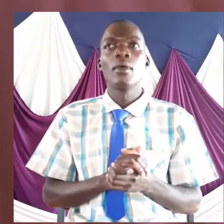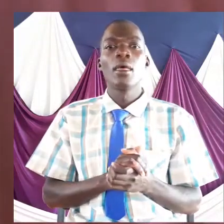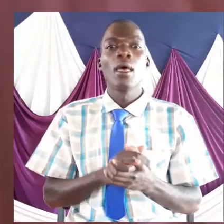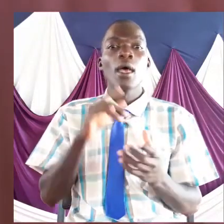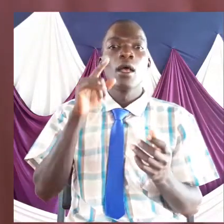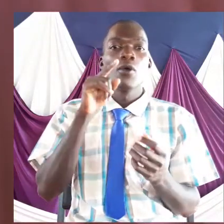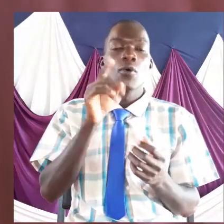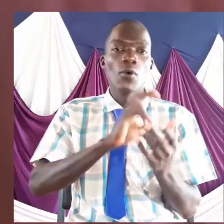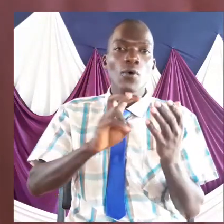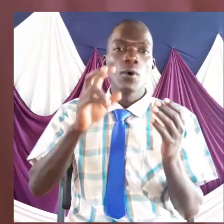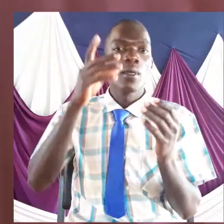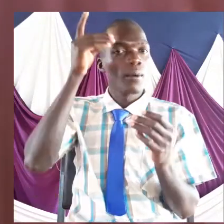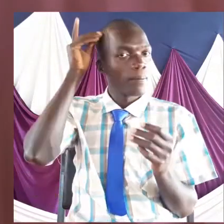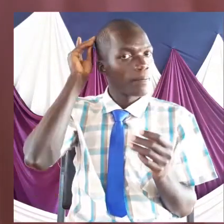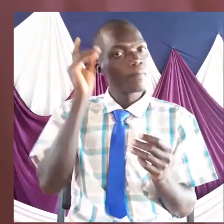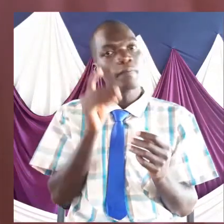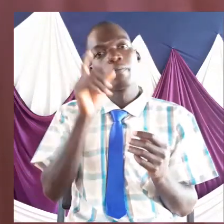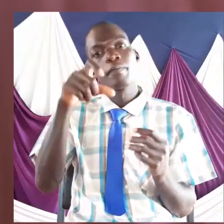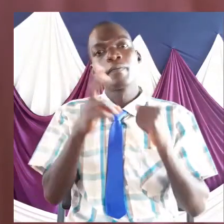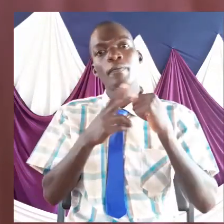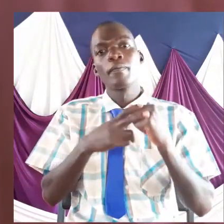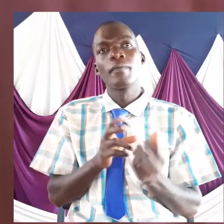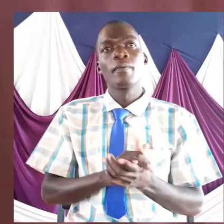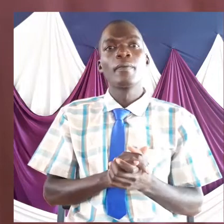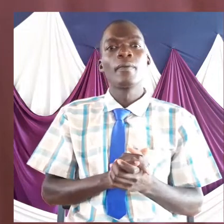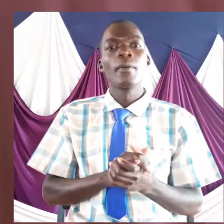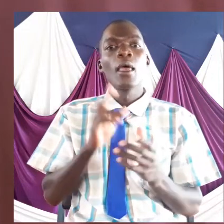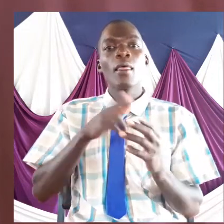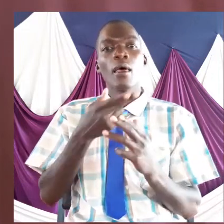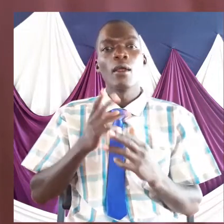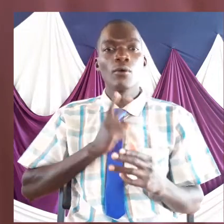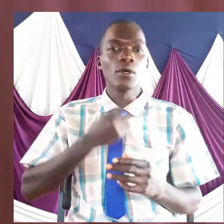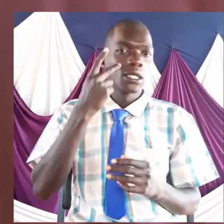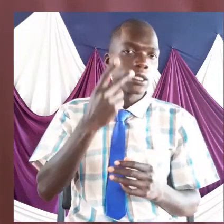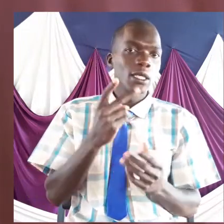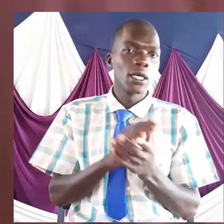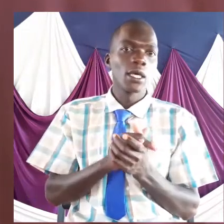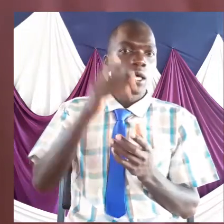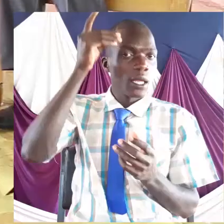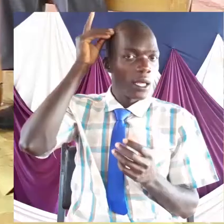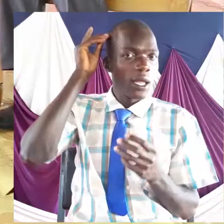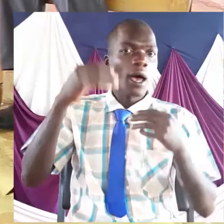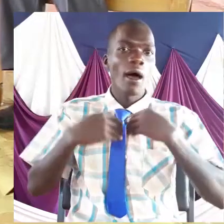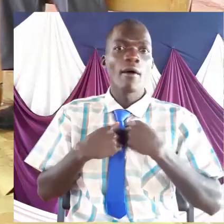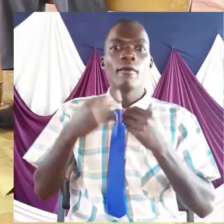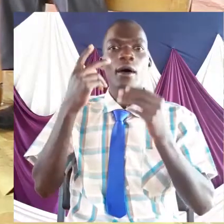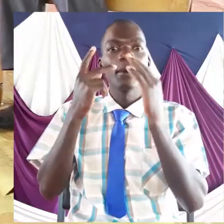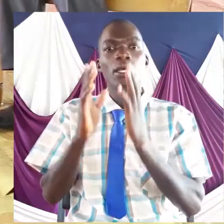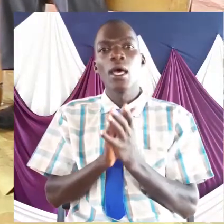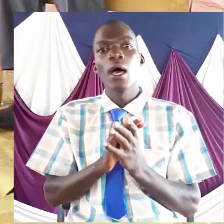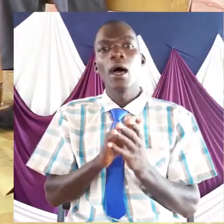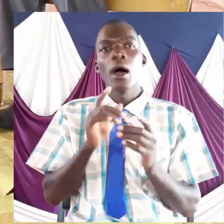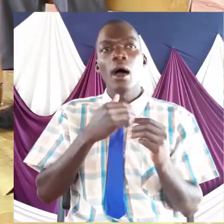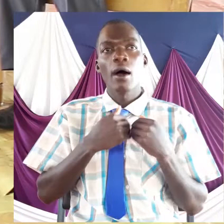If we look at the book of Daniel 7, then we are seeing Daniel having a vision of